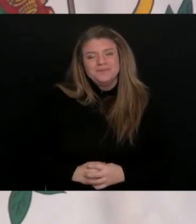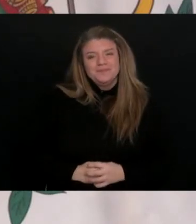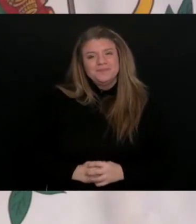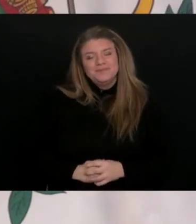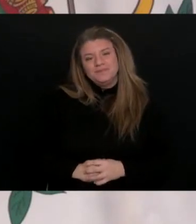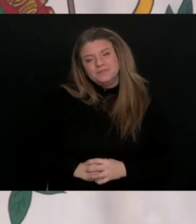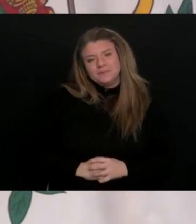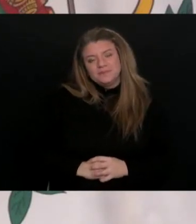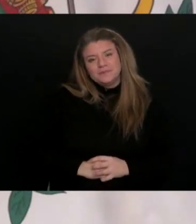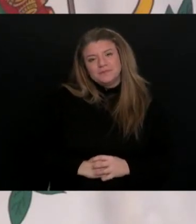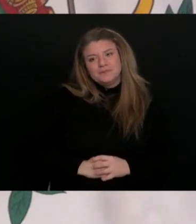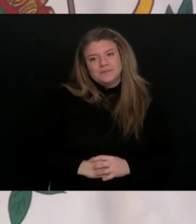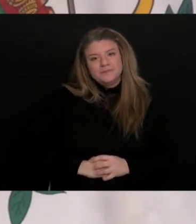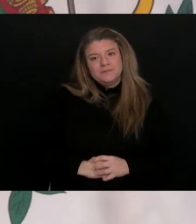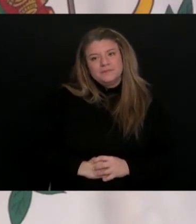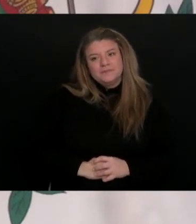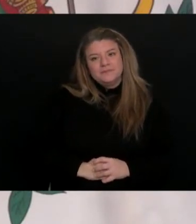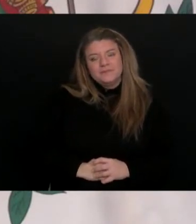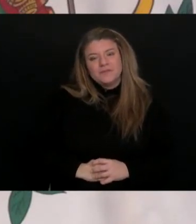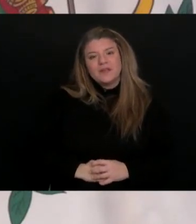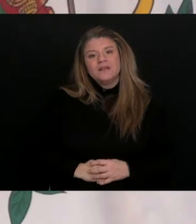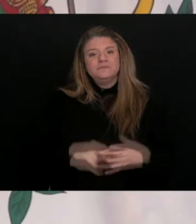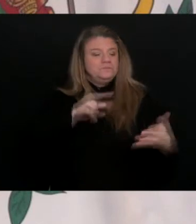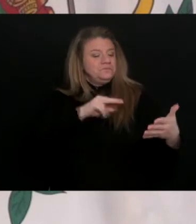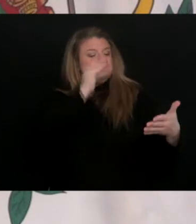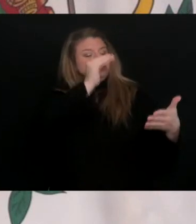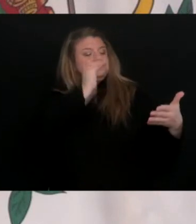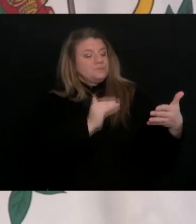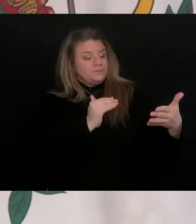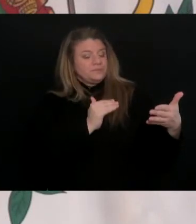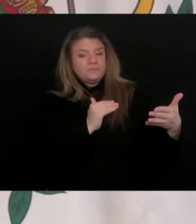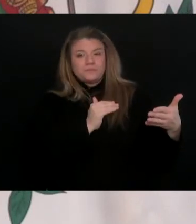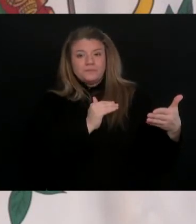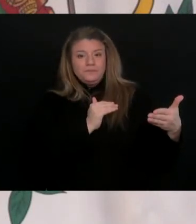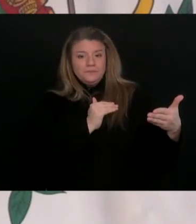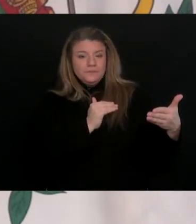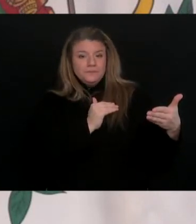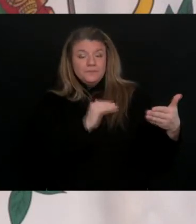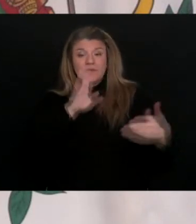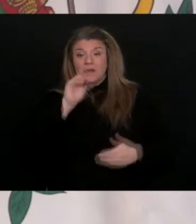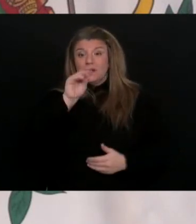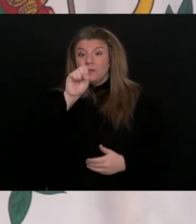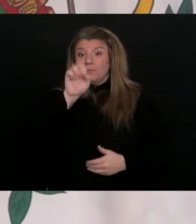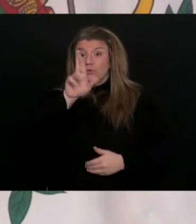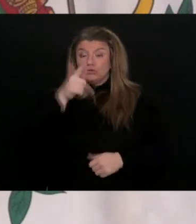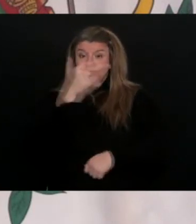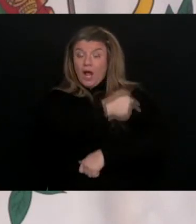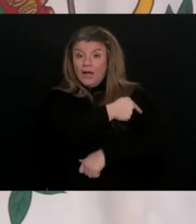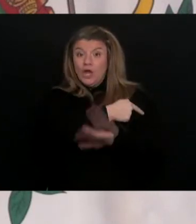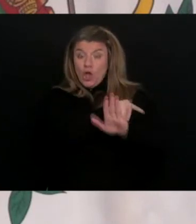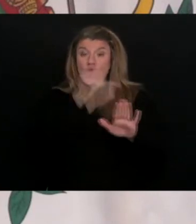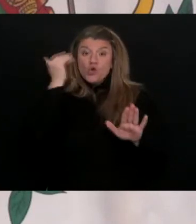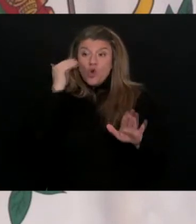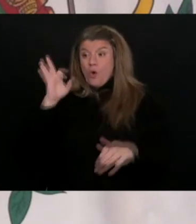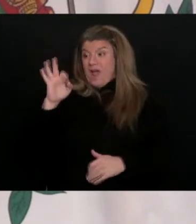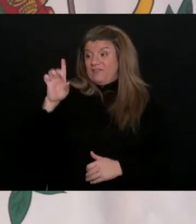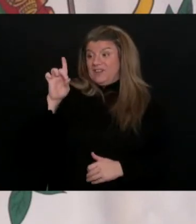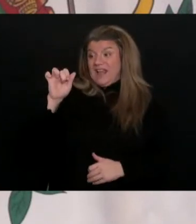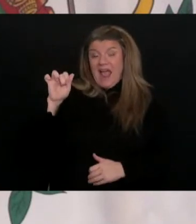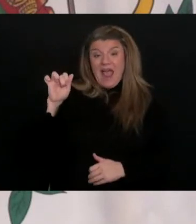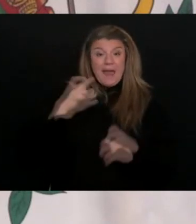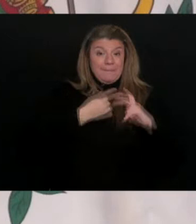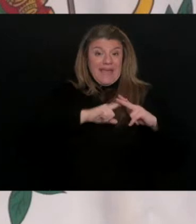yeah, let me jump to something else here. You know, the booster shots. You know, the FDA came out in the